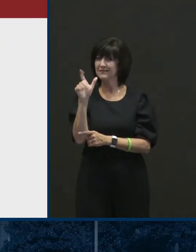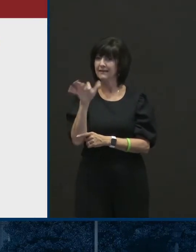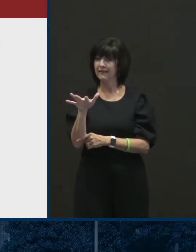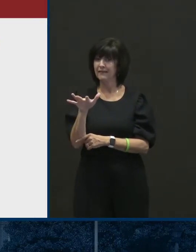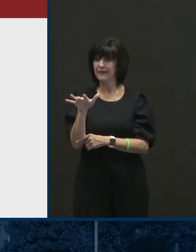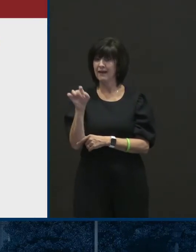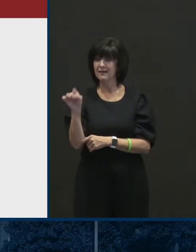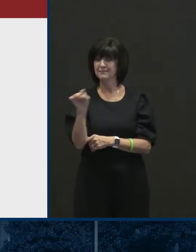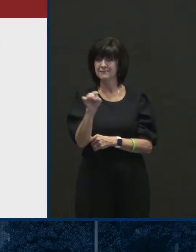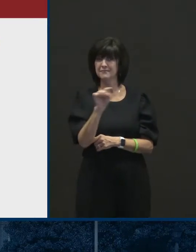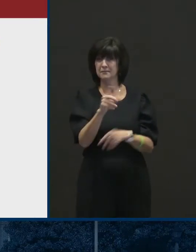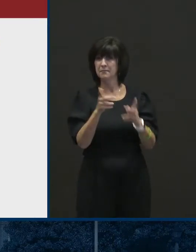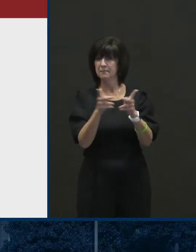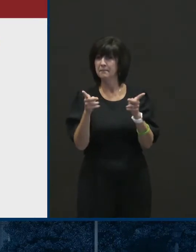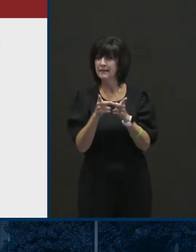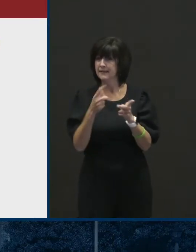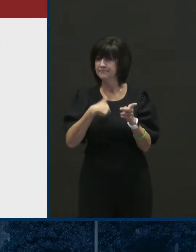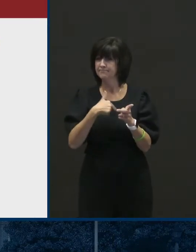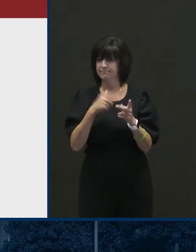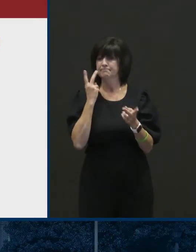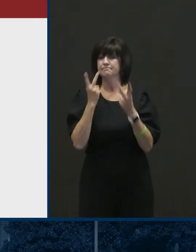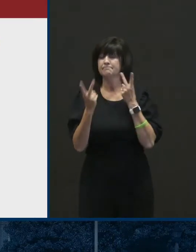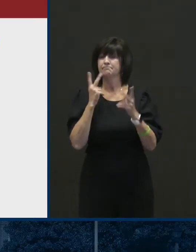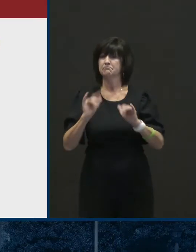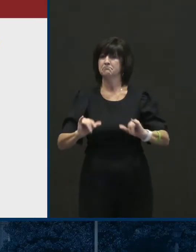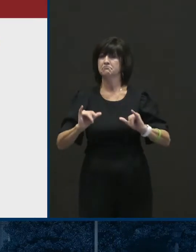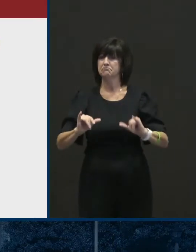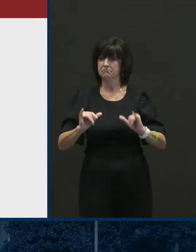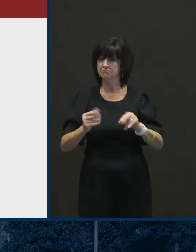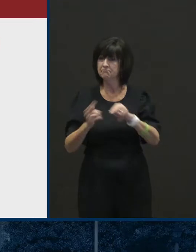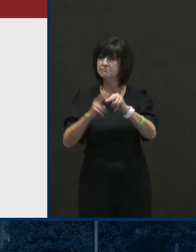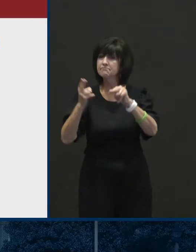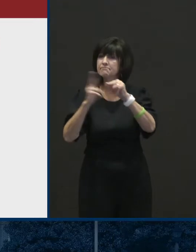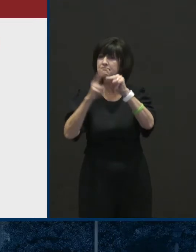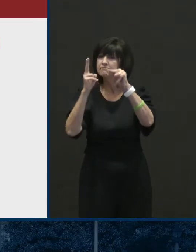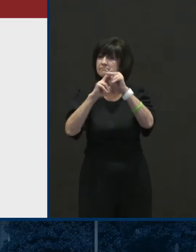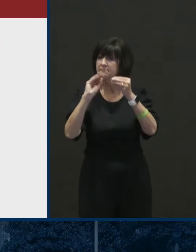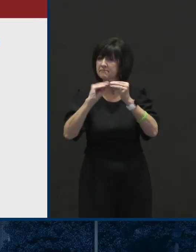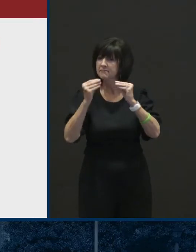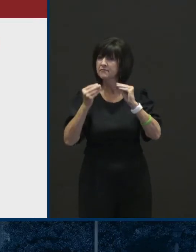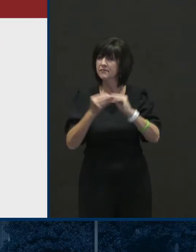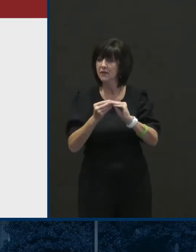some increases. So I mentioned these areas a couple weeks ago. We're keeping an eye